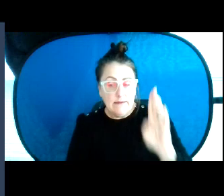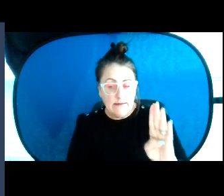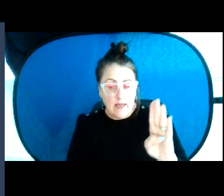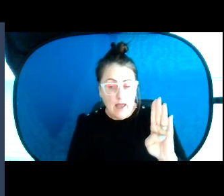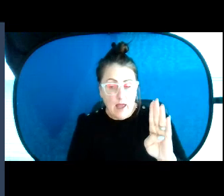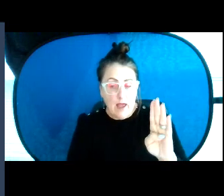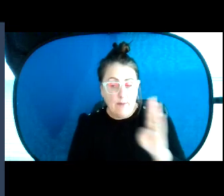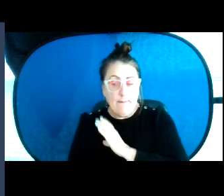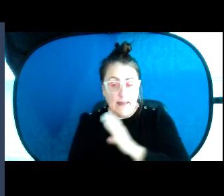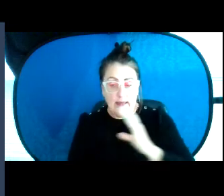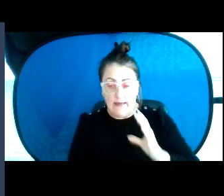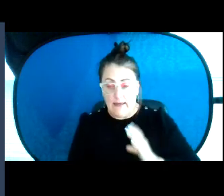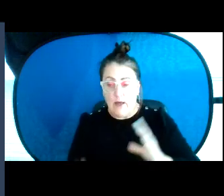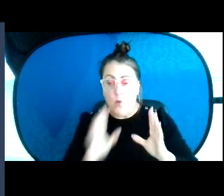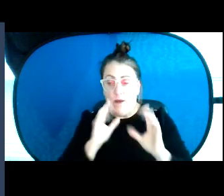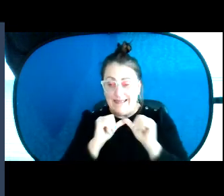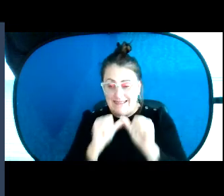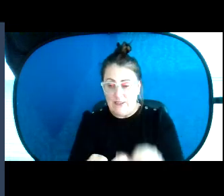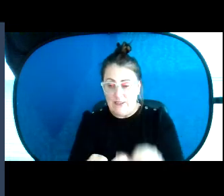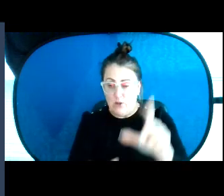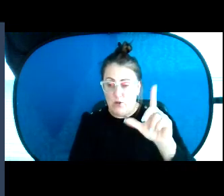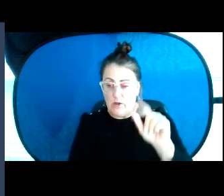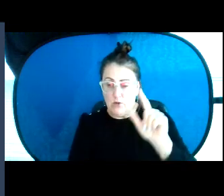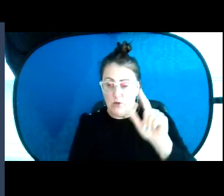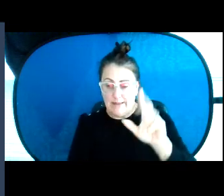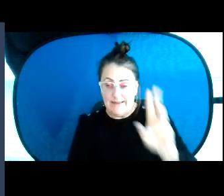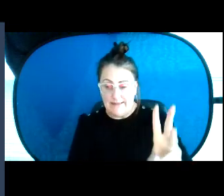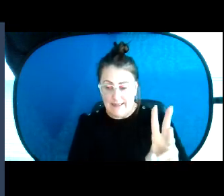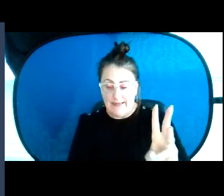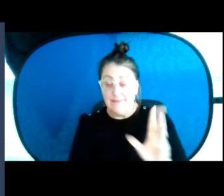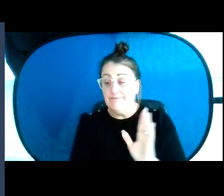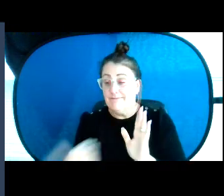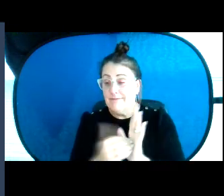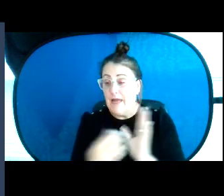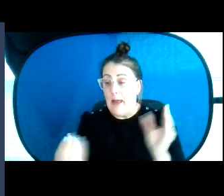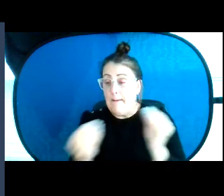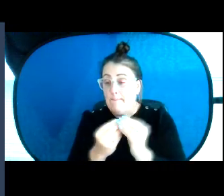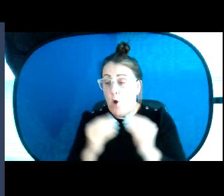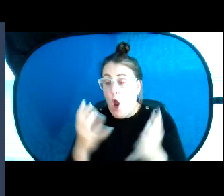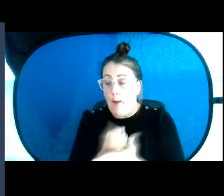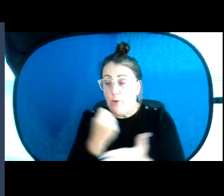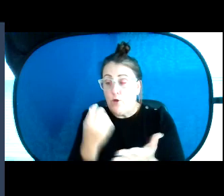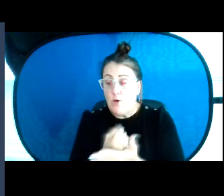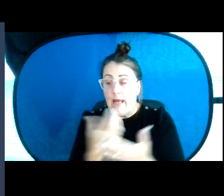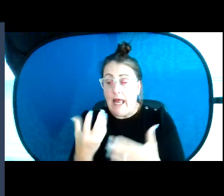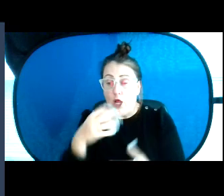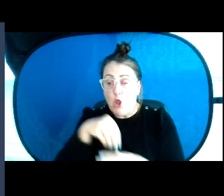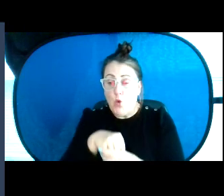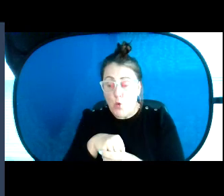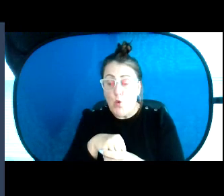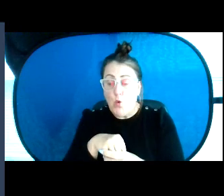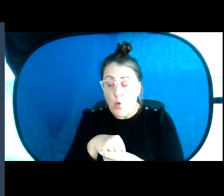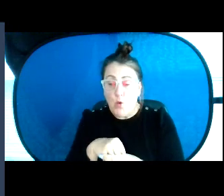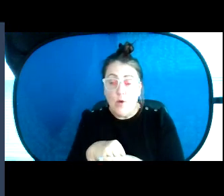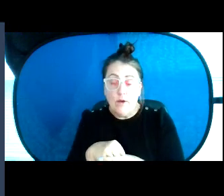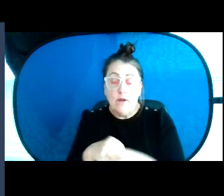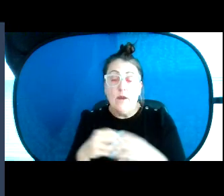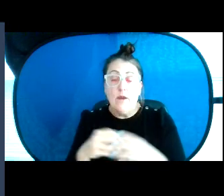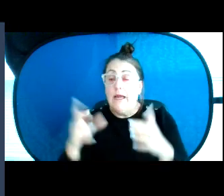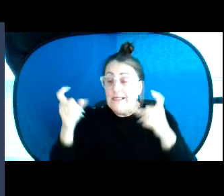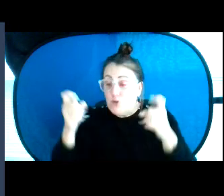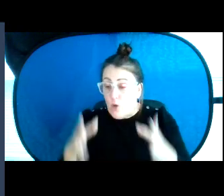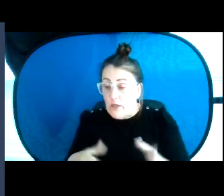2026. Additional opportunities for engagement with Caltrans include engagement with the Director's